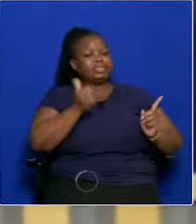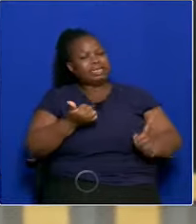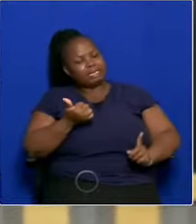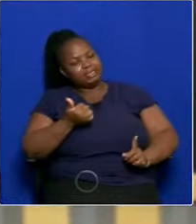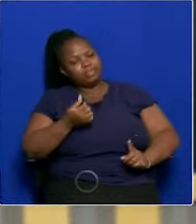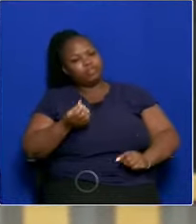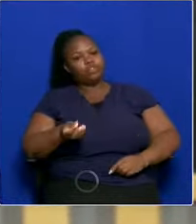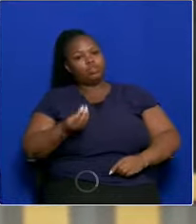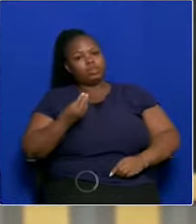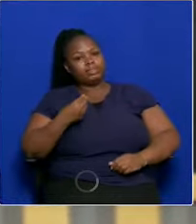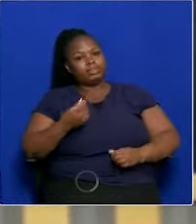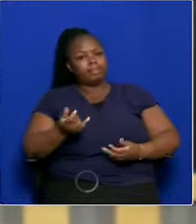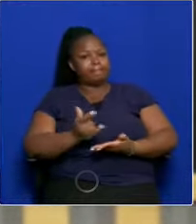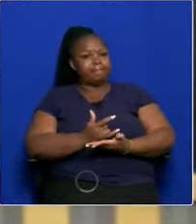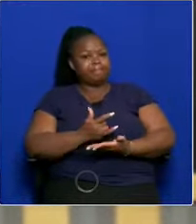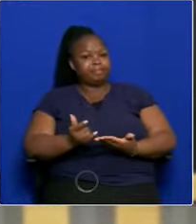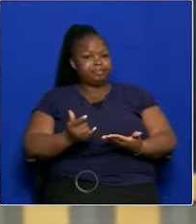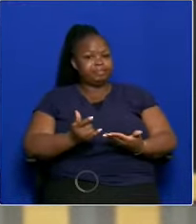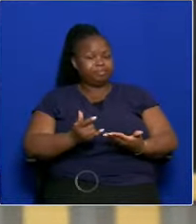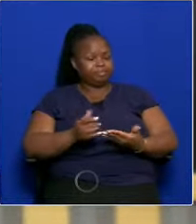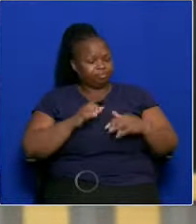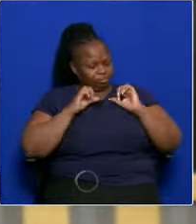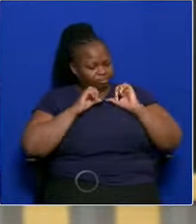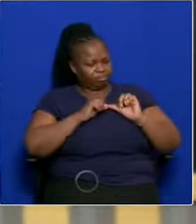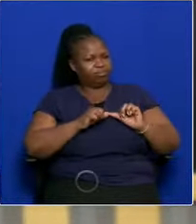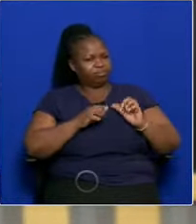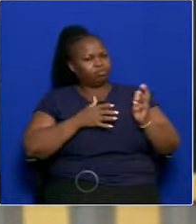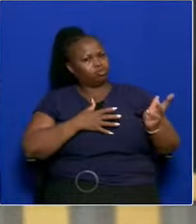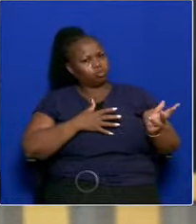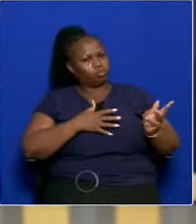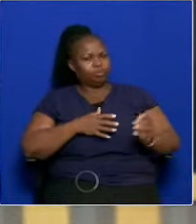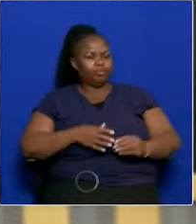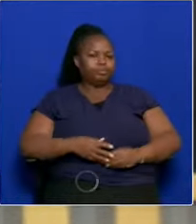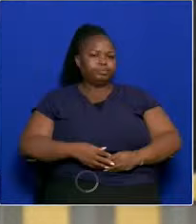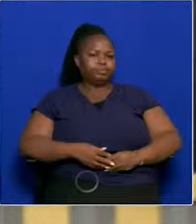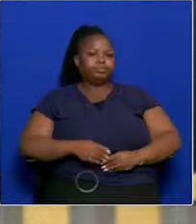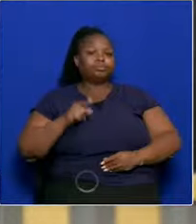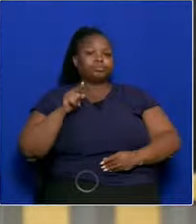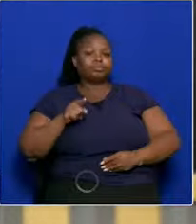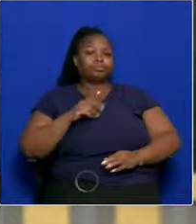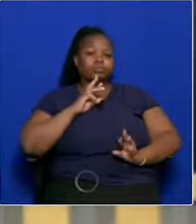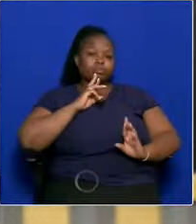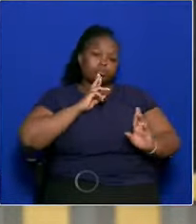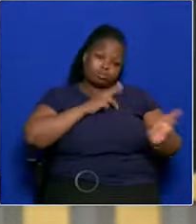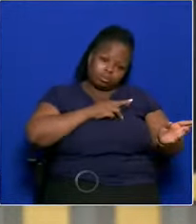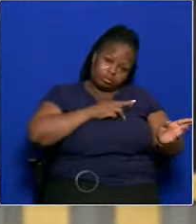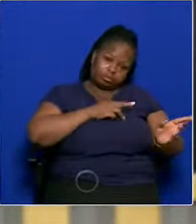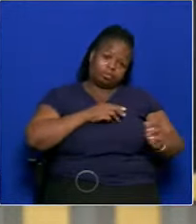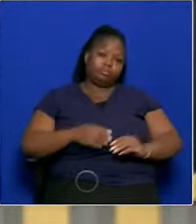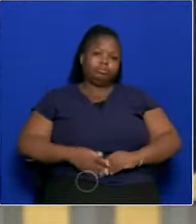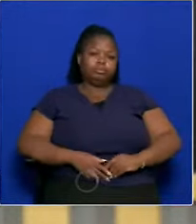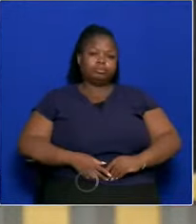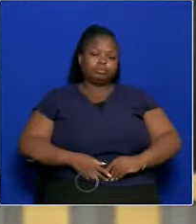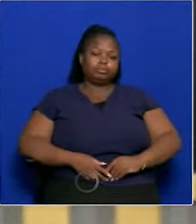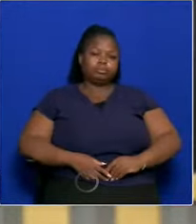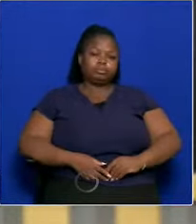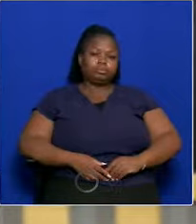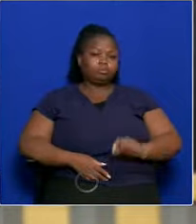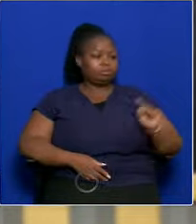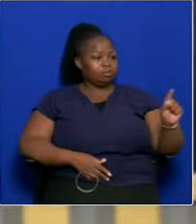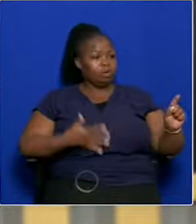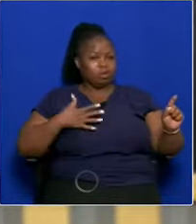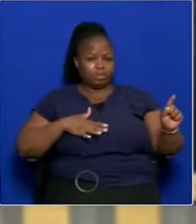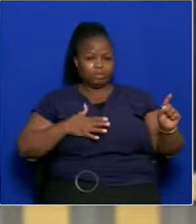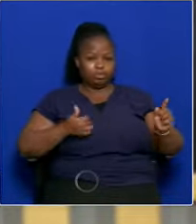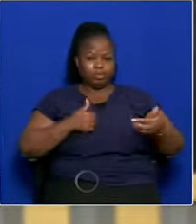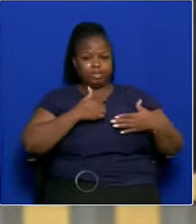is consistent with you responding to that request for assistance, and what you ask Nkosi